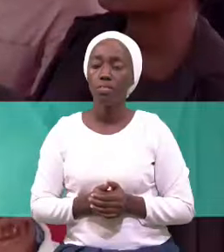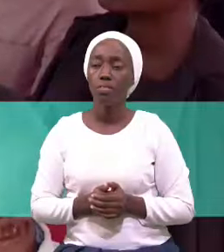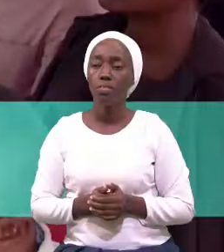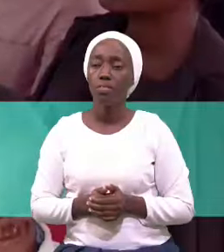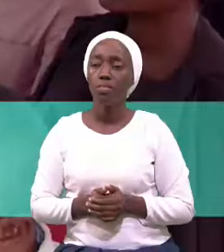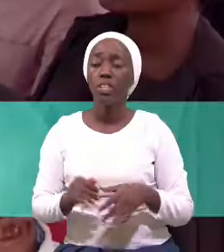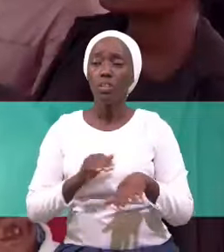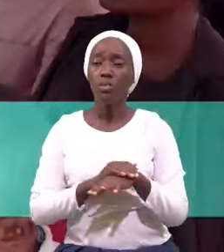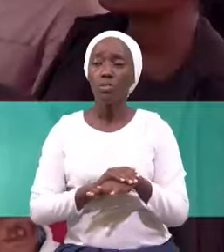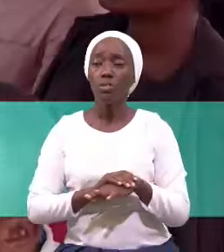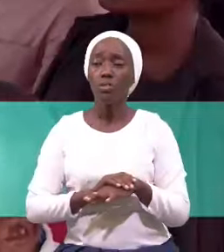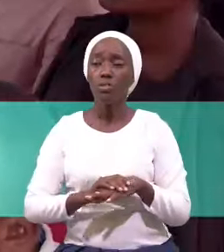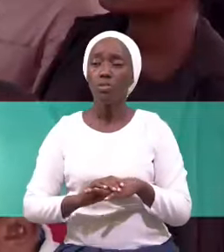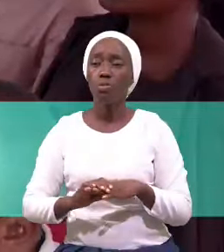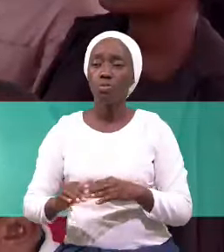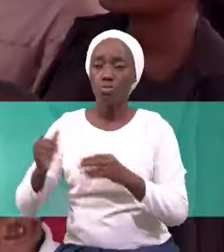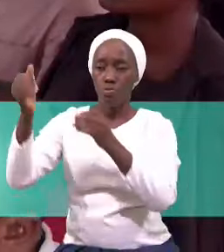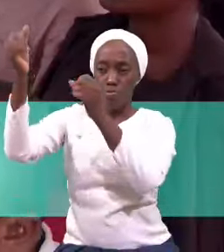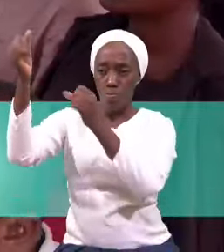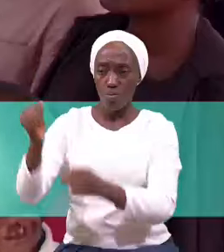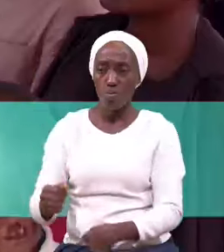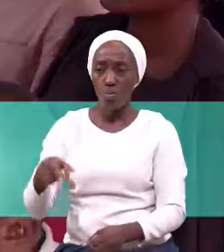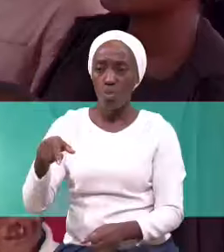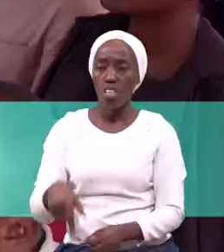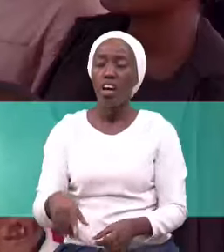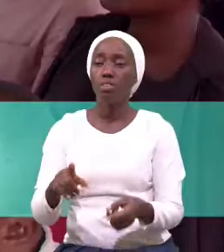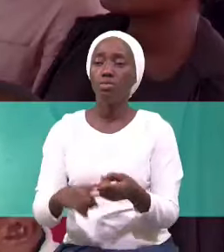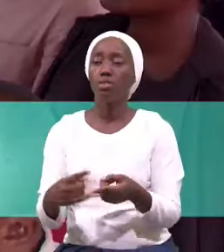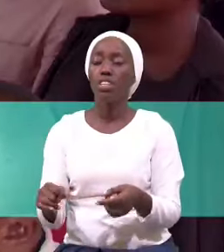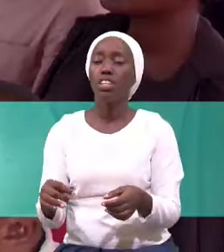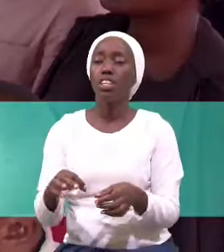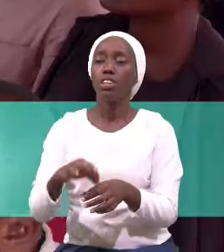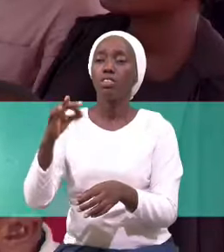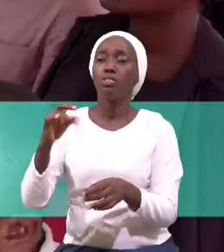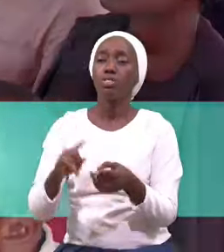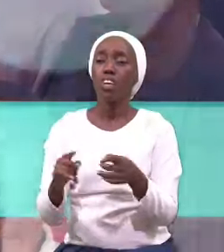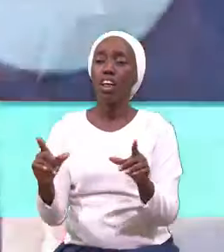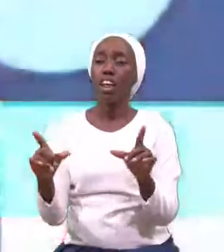Don't pull down the Spirit to the level of a messenger.